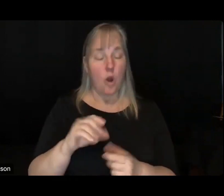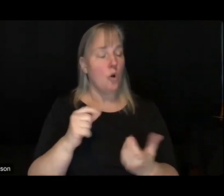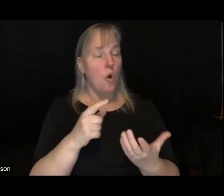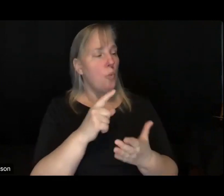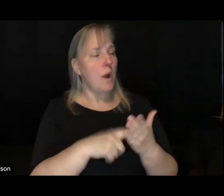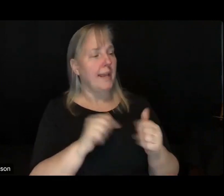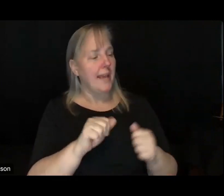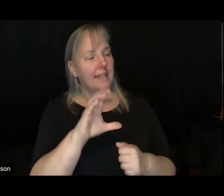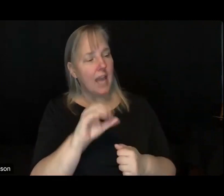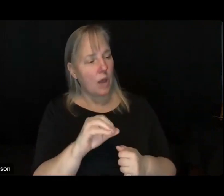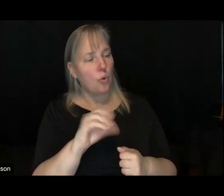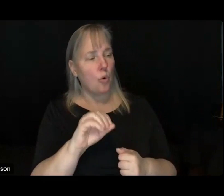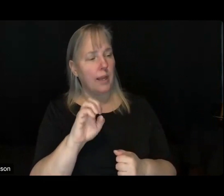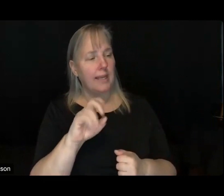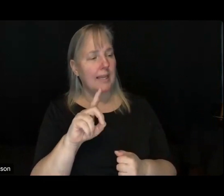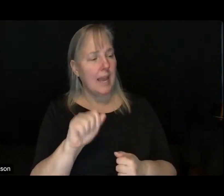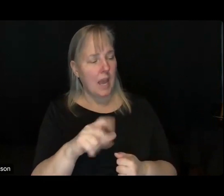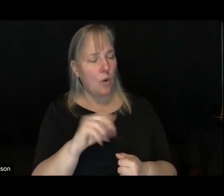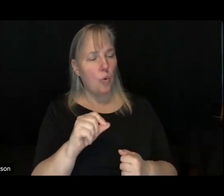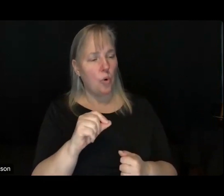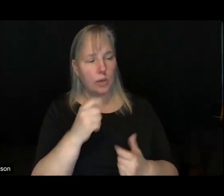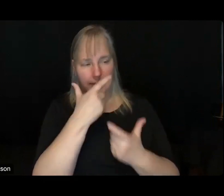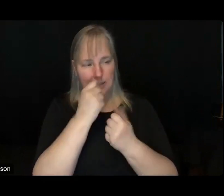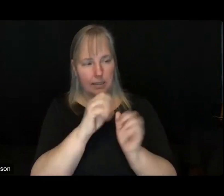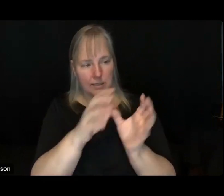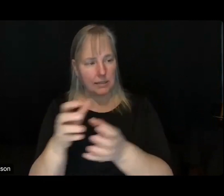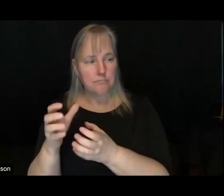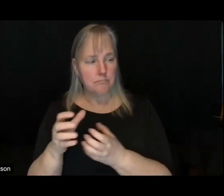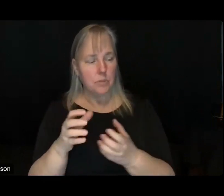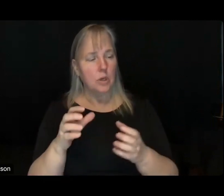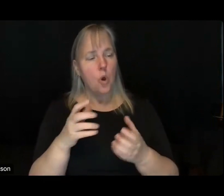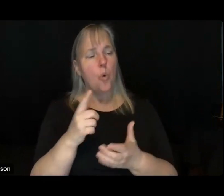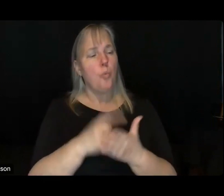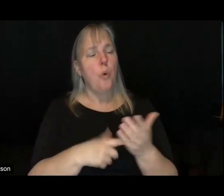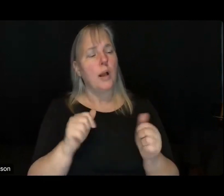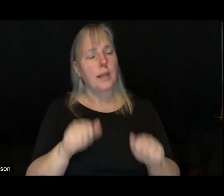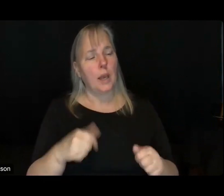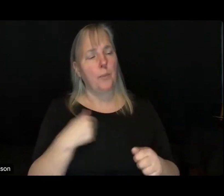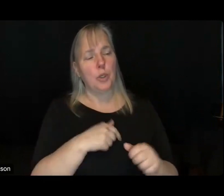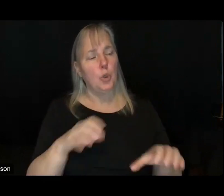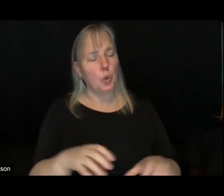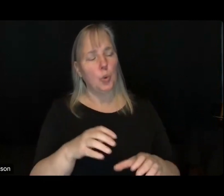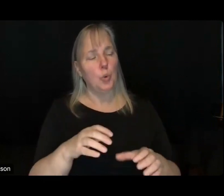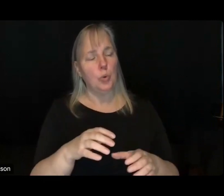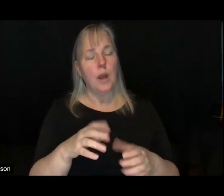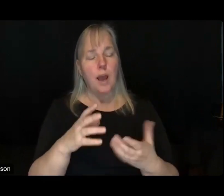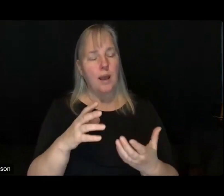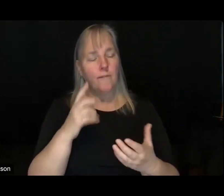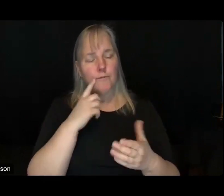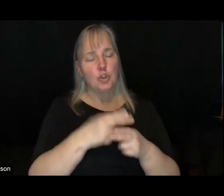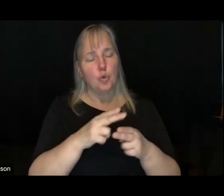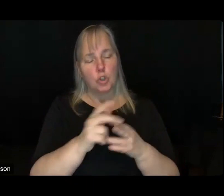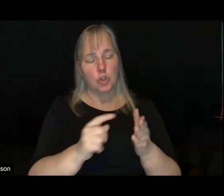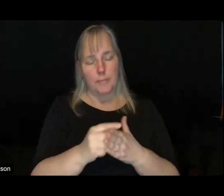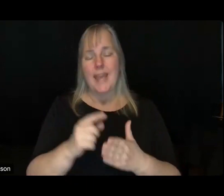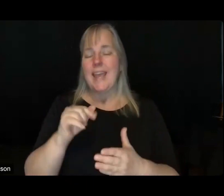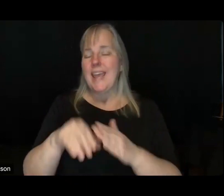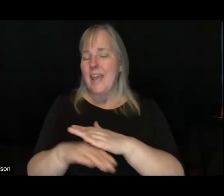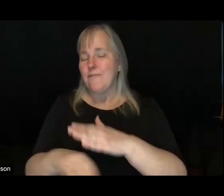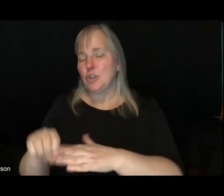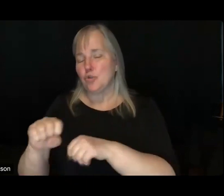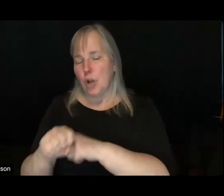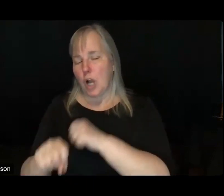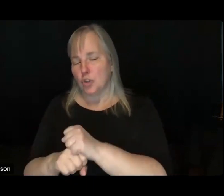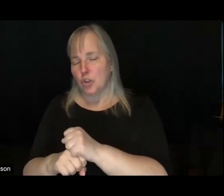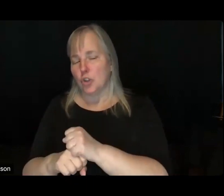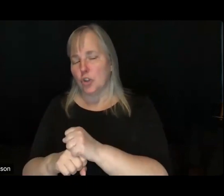or stakeholders that in general, and for the short term, like infrastructure is going to take time. Some of the stuff we're going to Sure. take. So what can we be